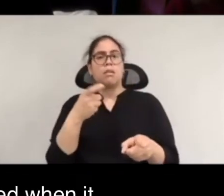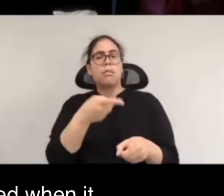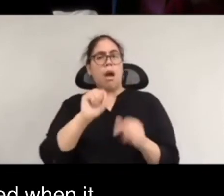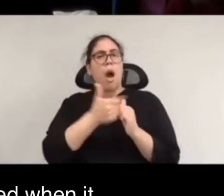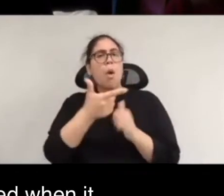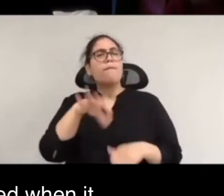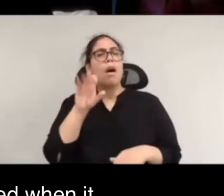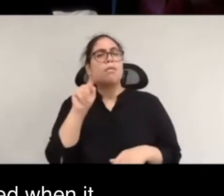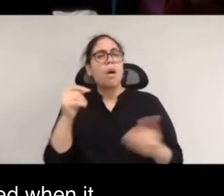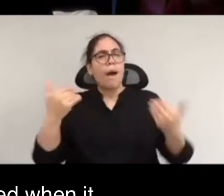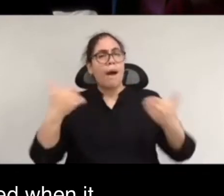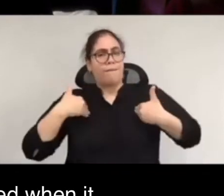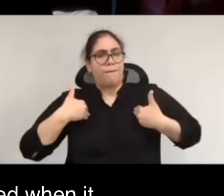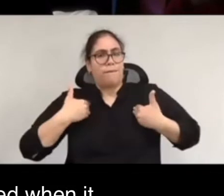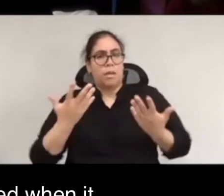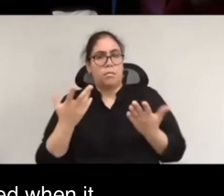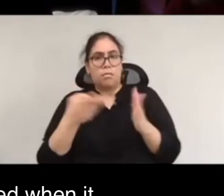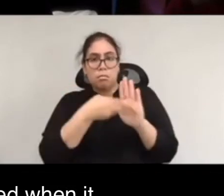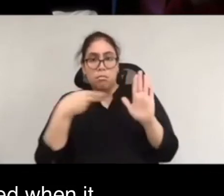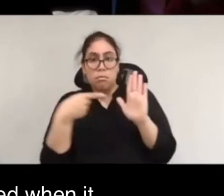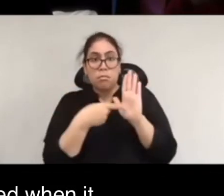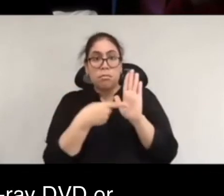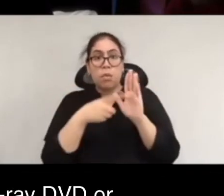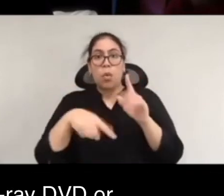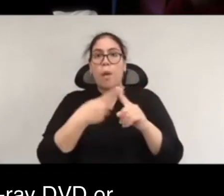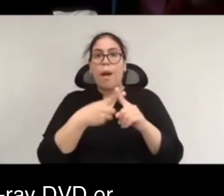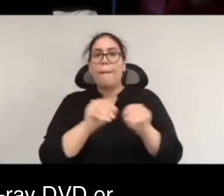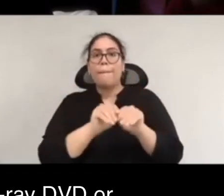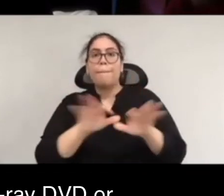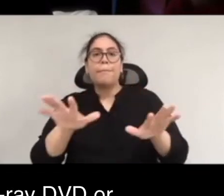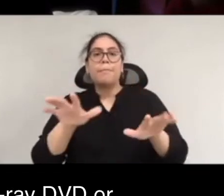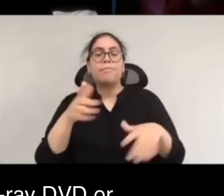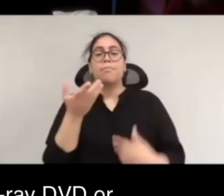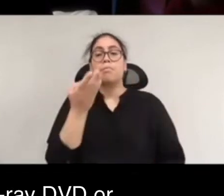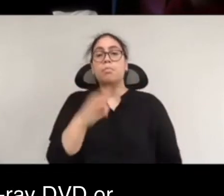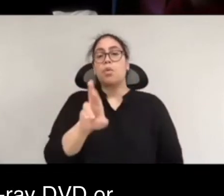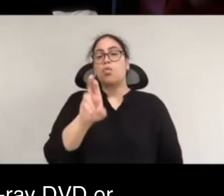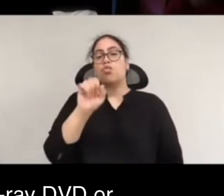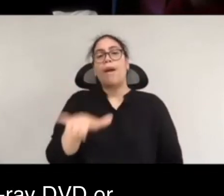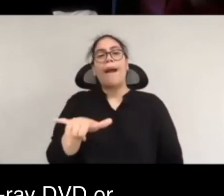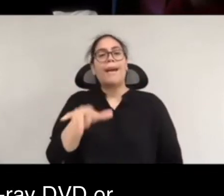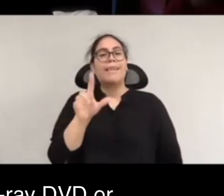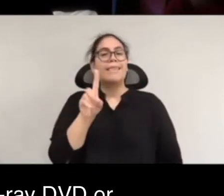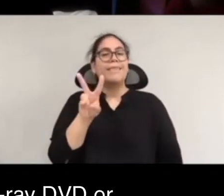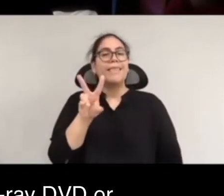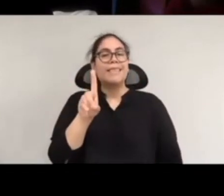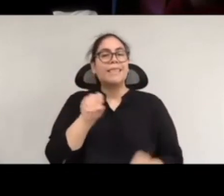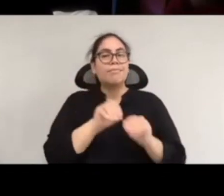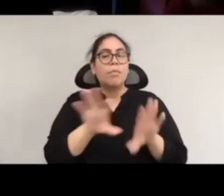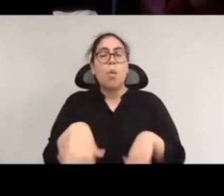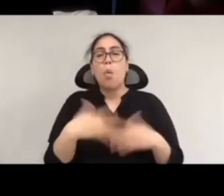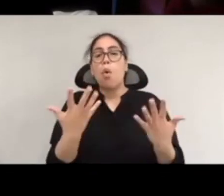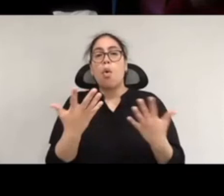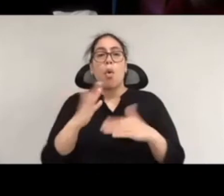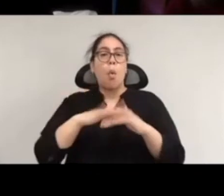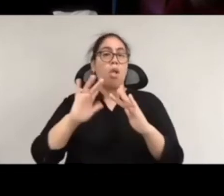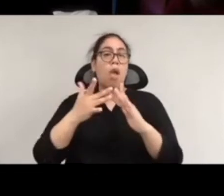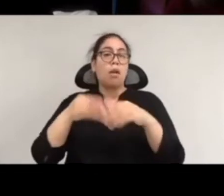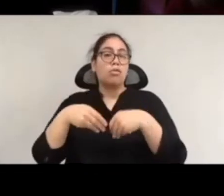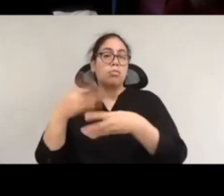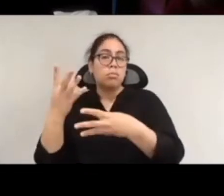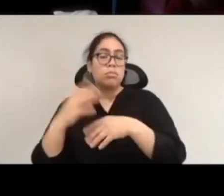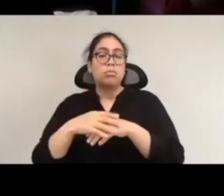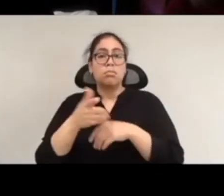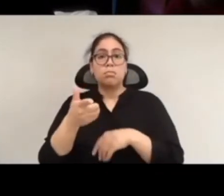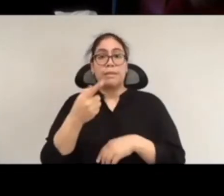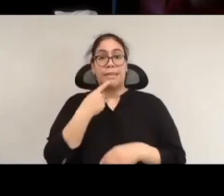isn't labeled when it goes into any other, you know, platform, whether it's Blu-ray, DVD, or what have you, or online, is it noted on iTunes? It